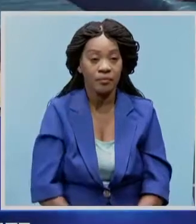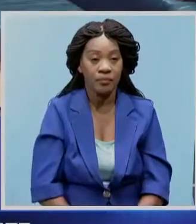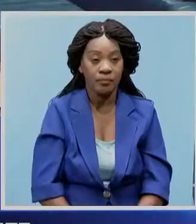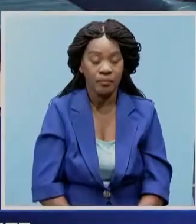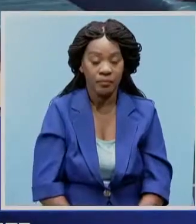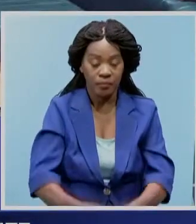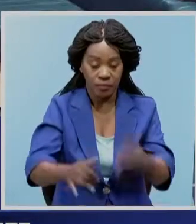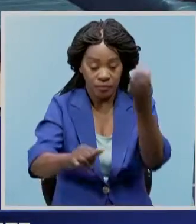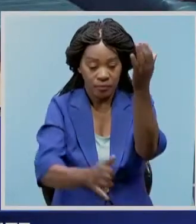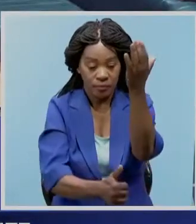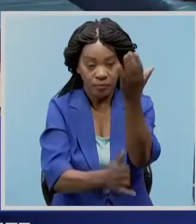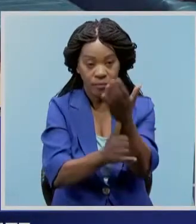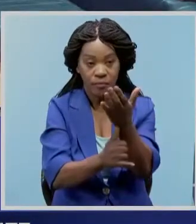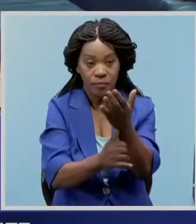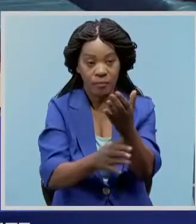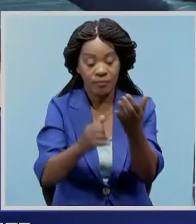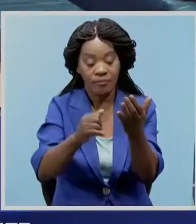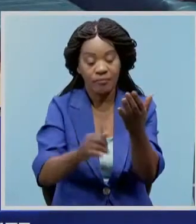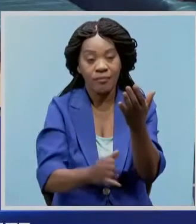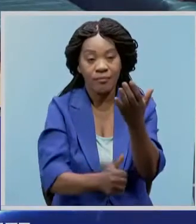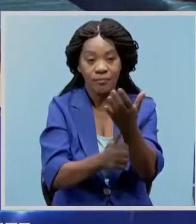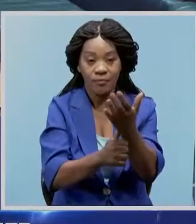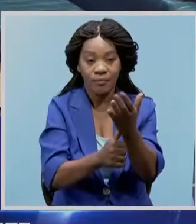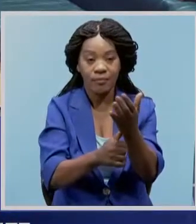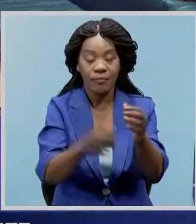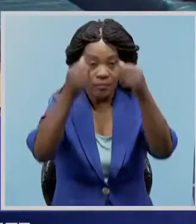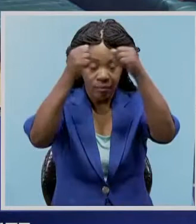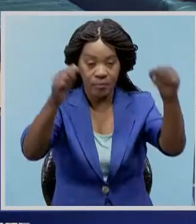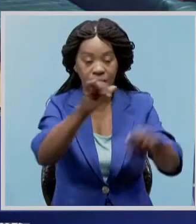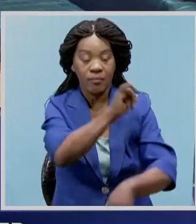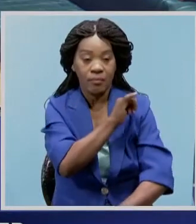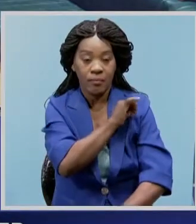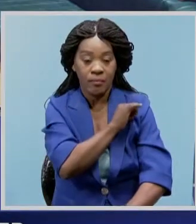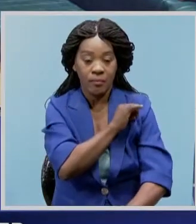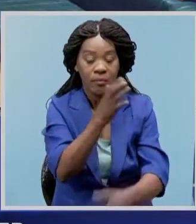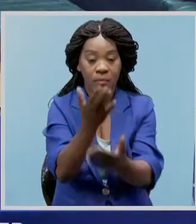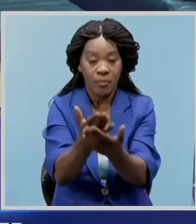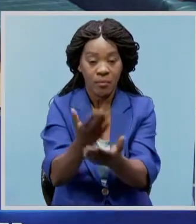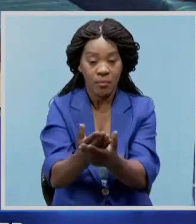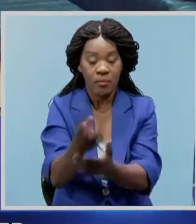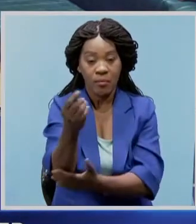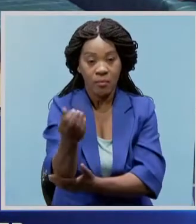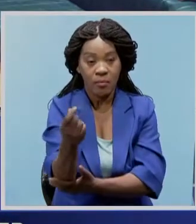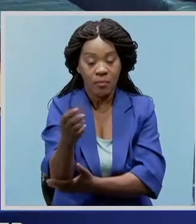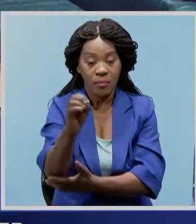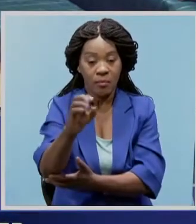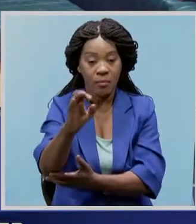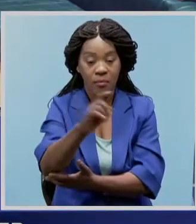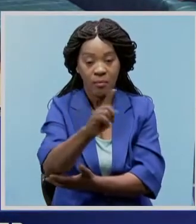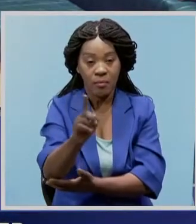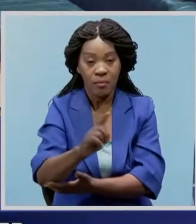Vice President INONGE WINA says proposed nomination fees by the Electoral Commission of Zambia ECZ for candidates contesting